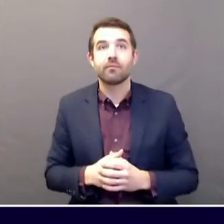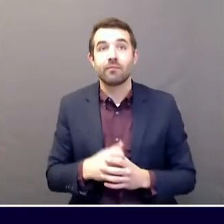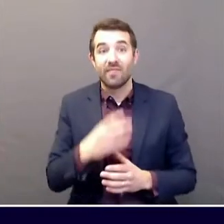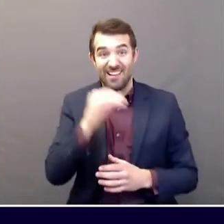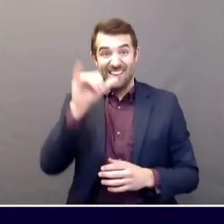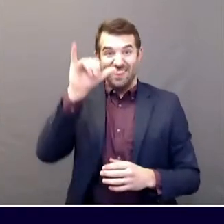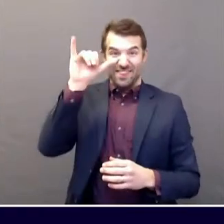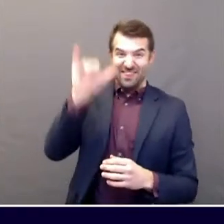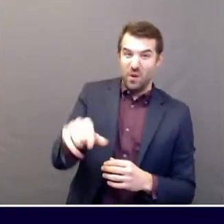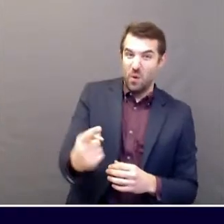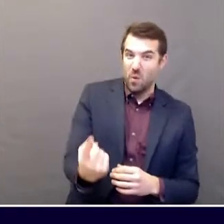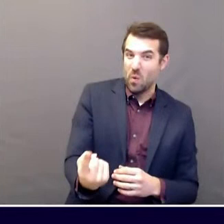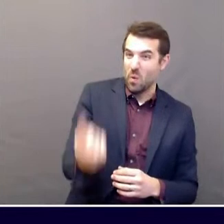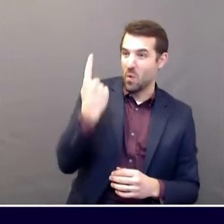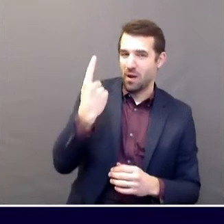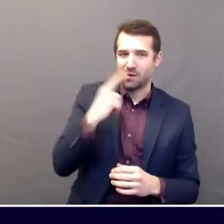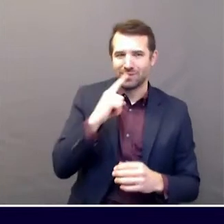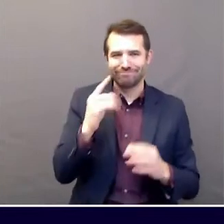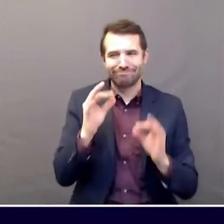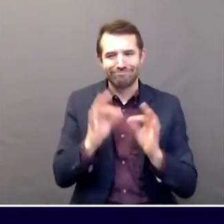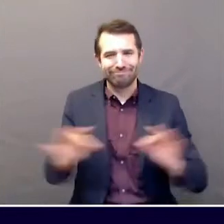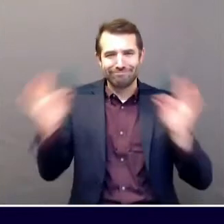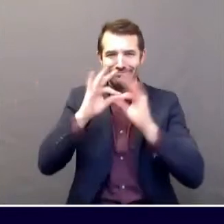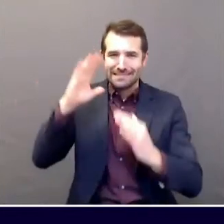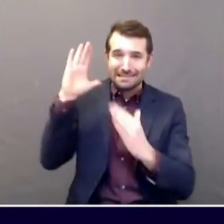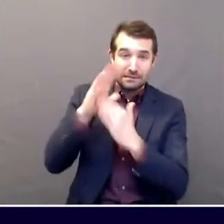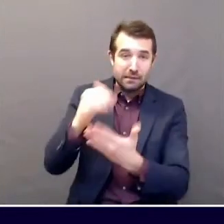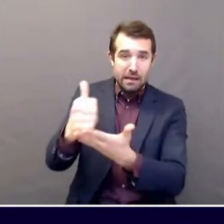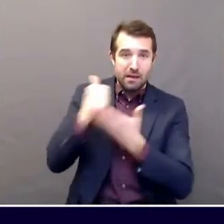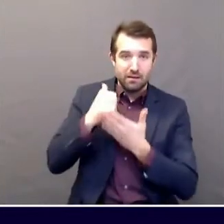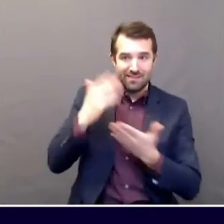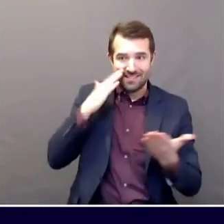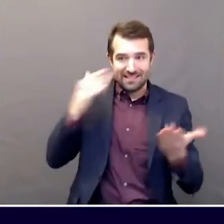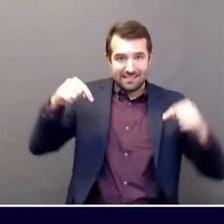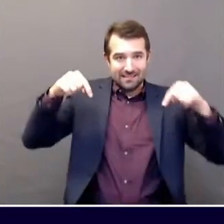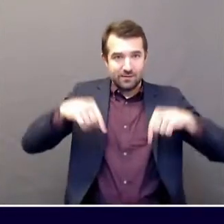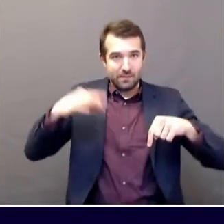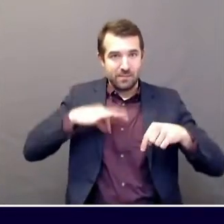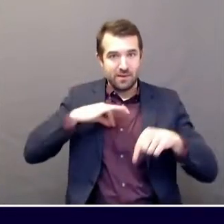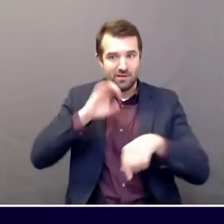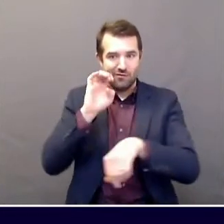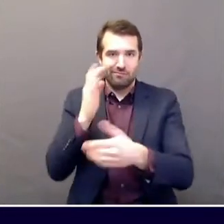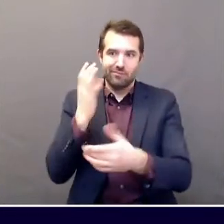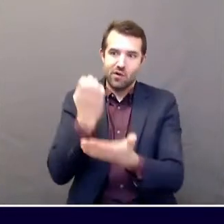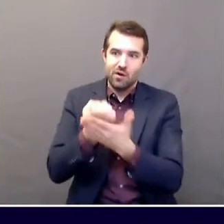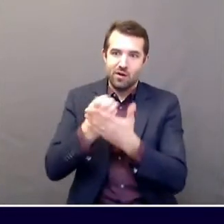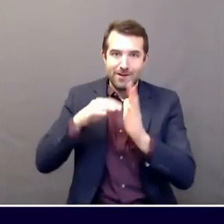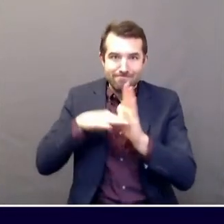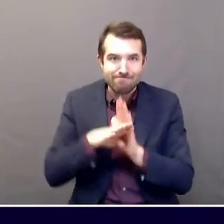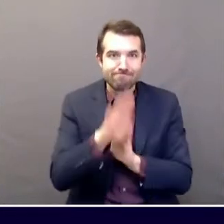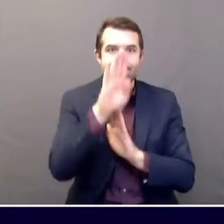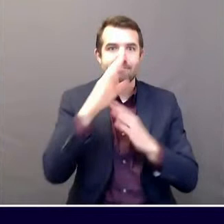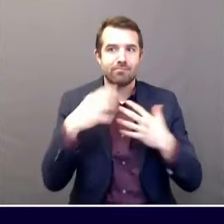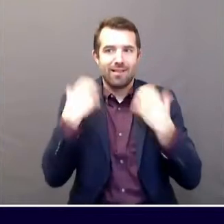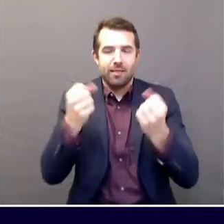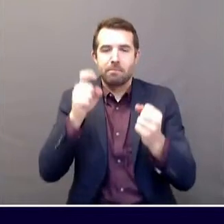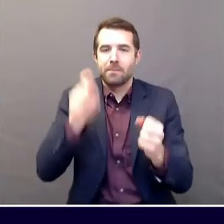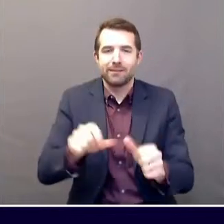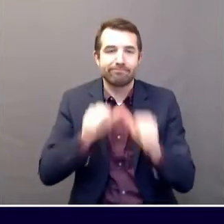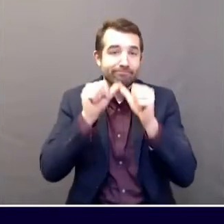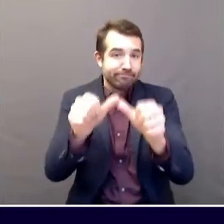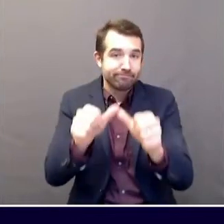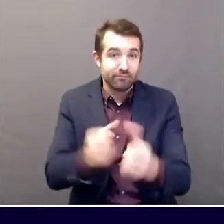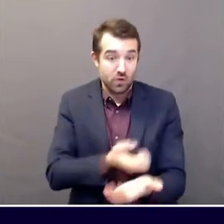too. As so many economists have told me, you can't have a healthy economy if you don't have